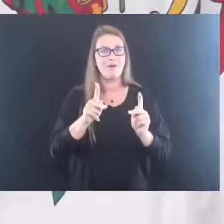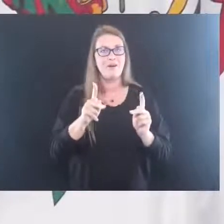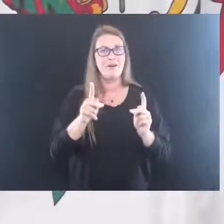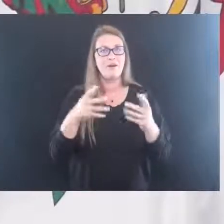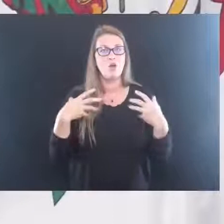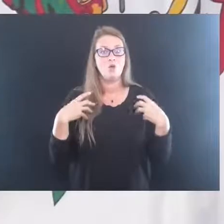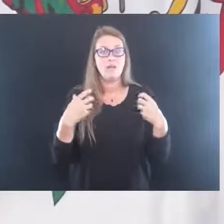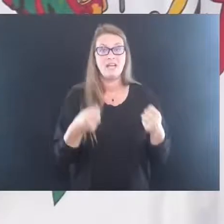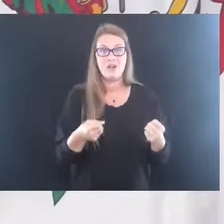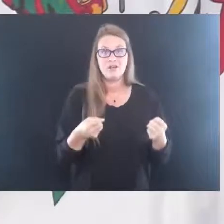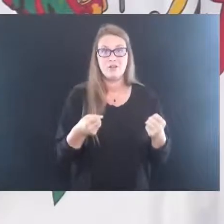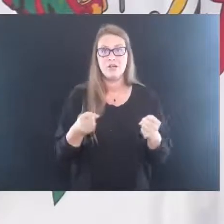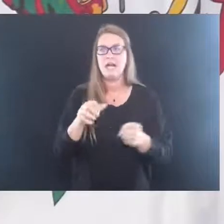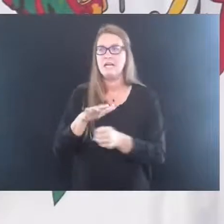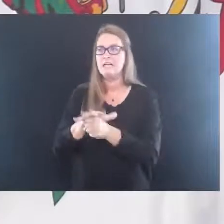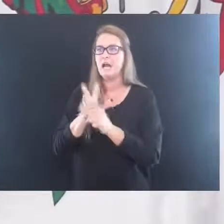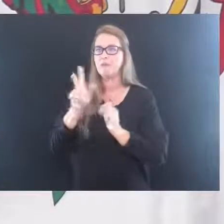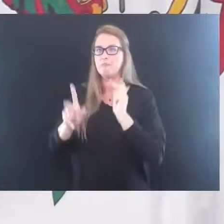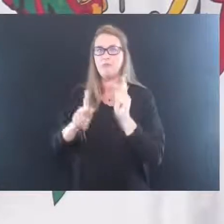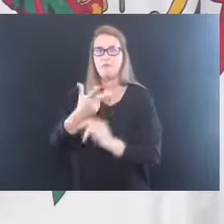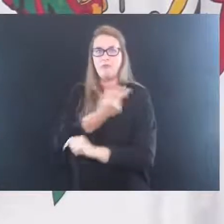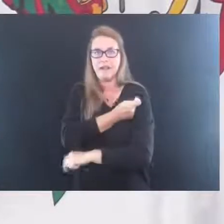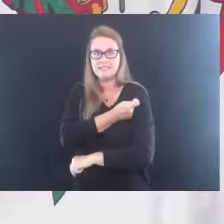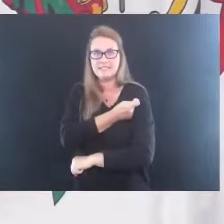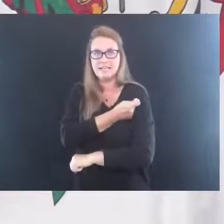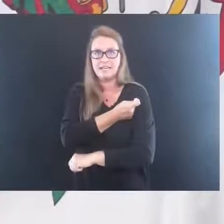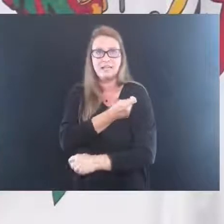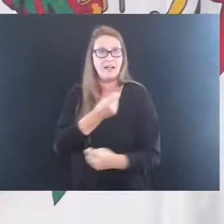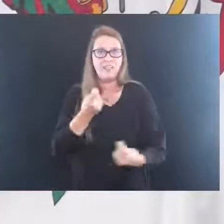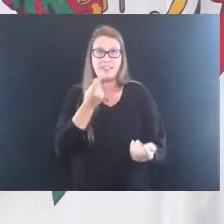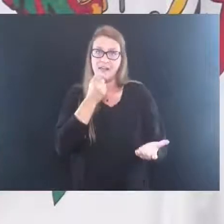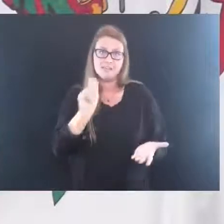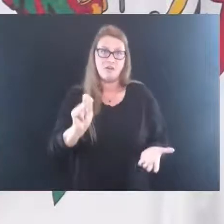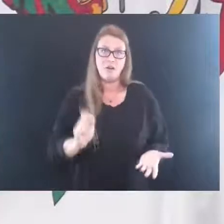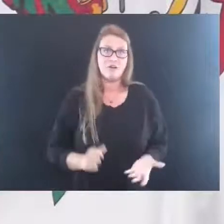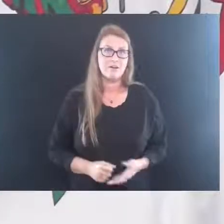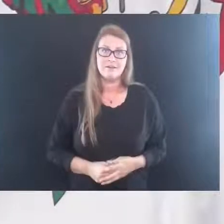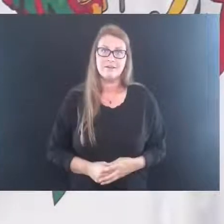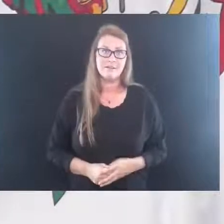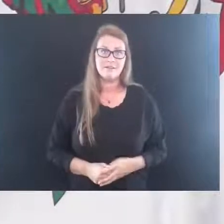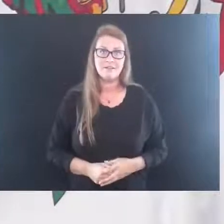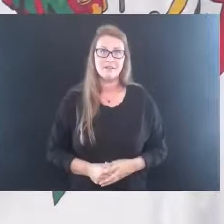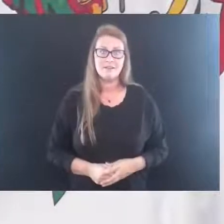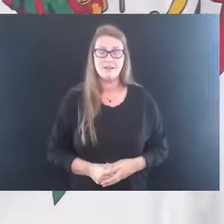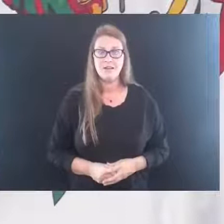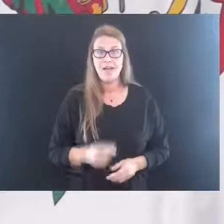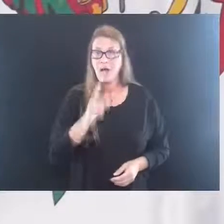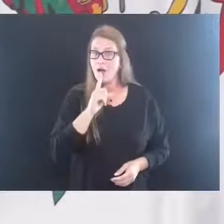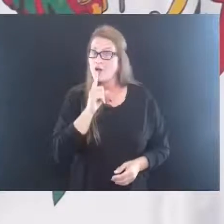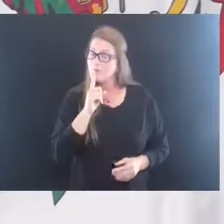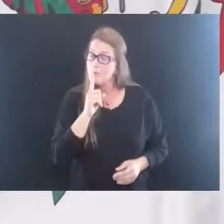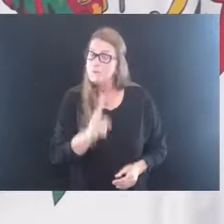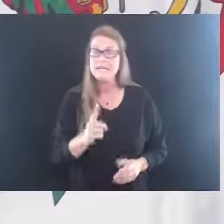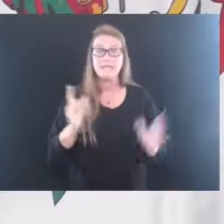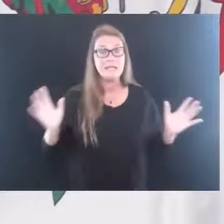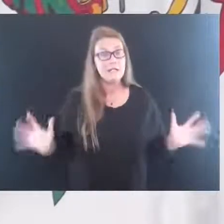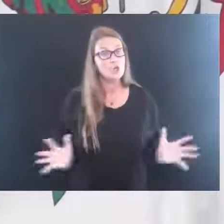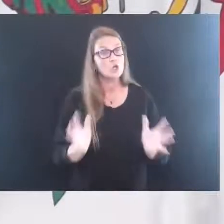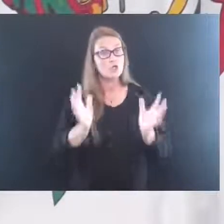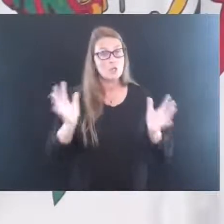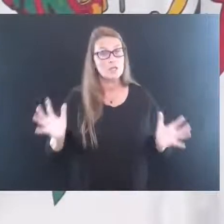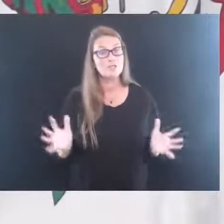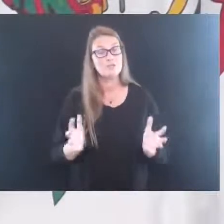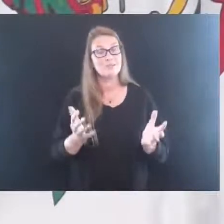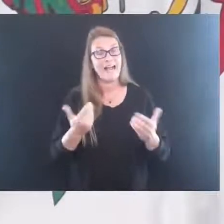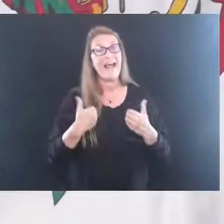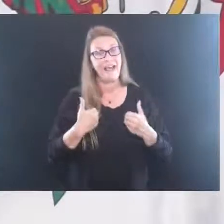enough people that are vaccinated. Now, that's all there is to it. I would really highly encourage you to go get